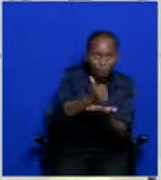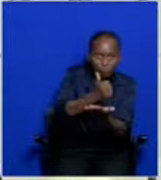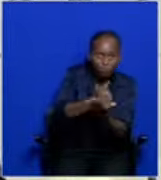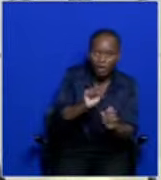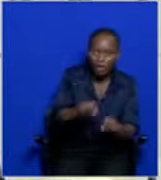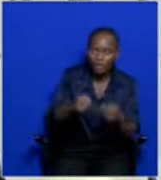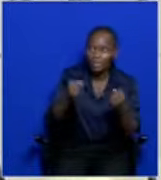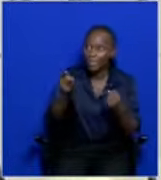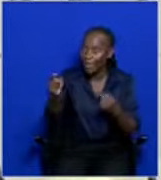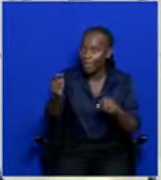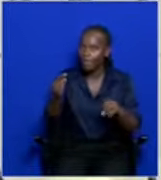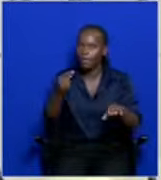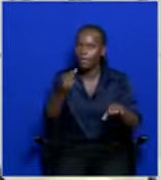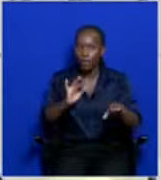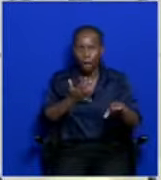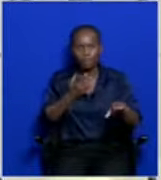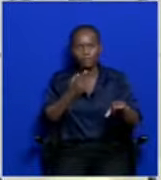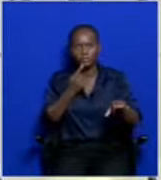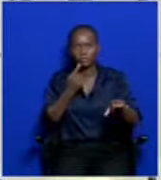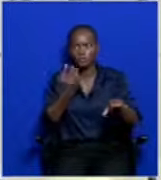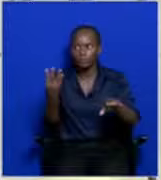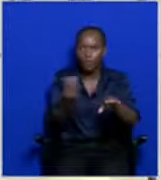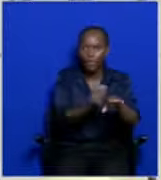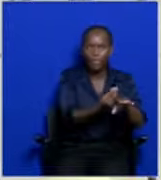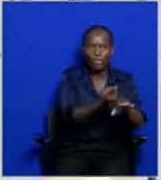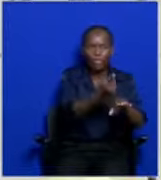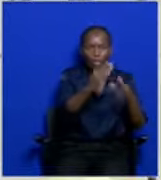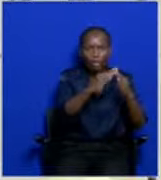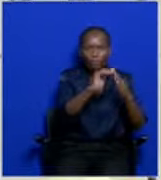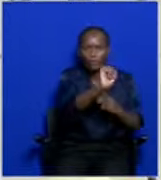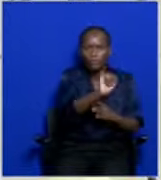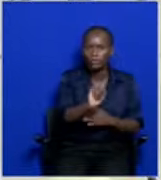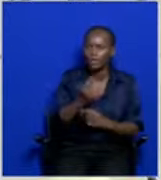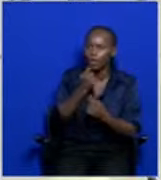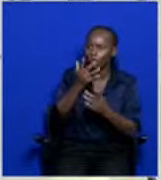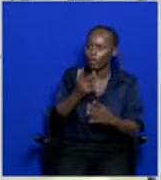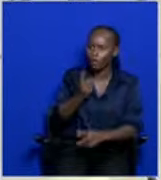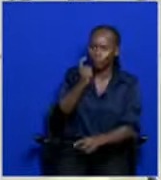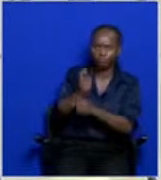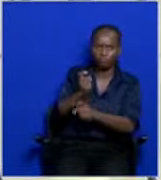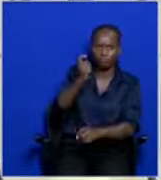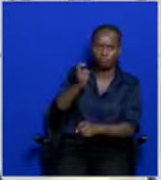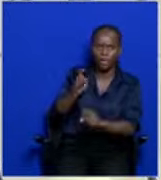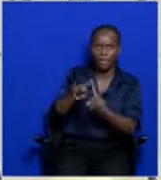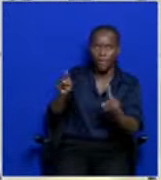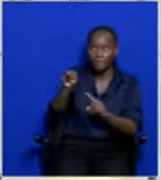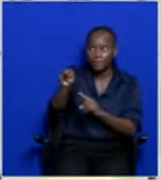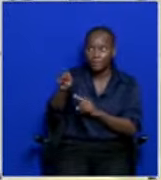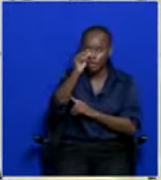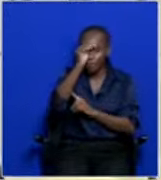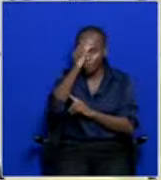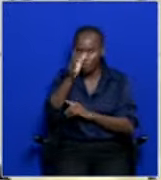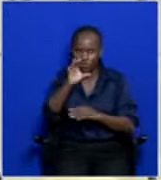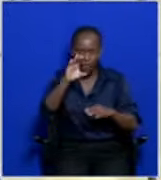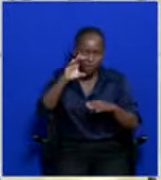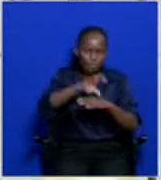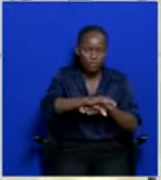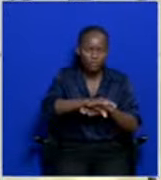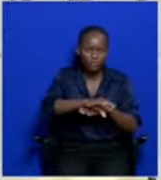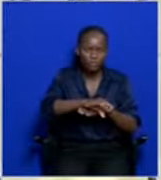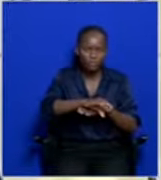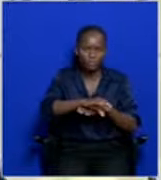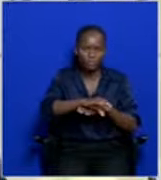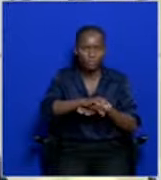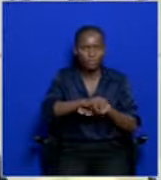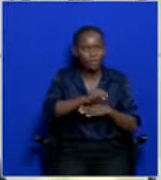complainant refused, but the officers forced him to his home and conducted a search of his